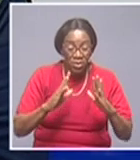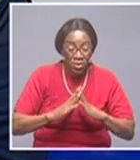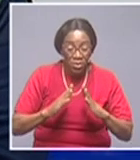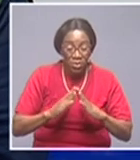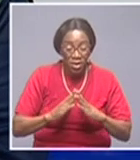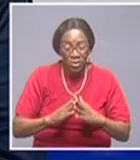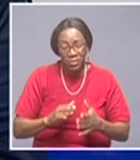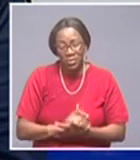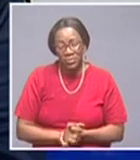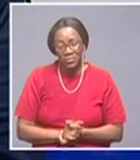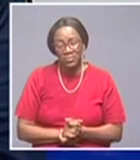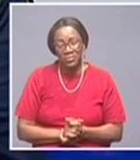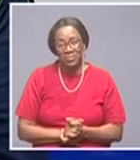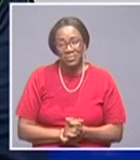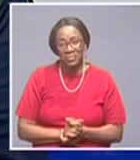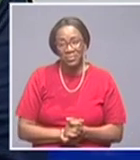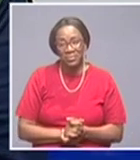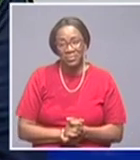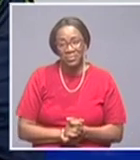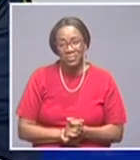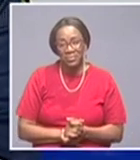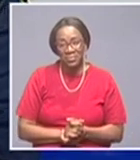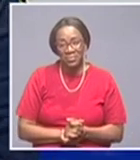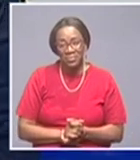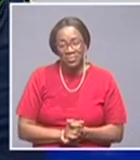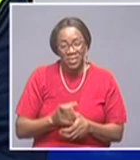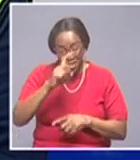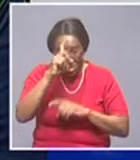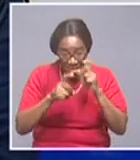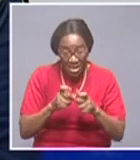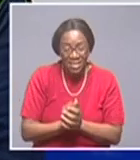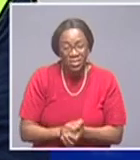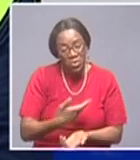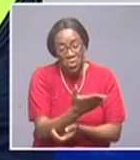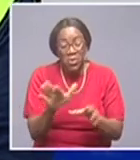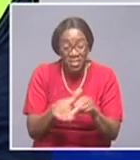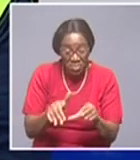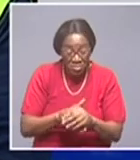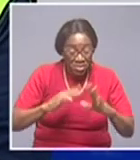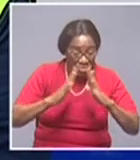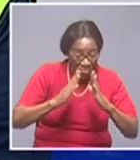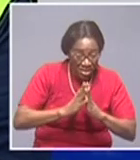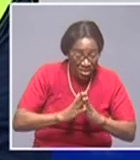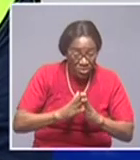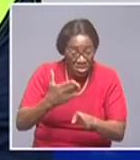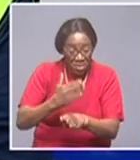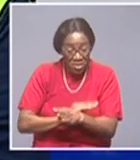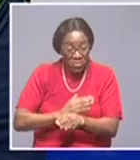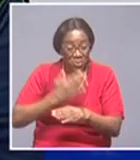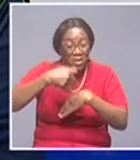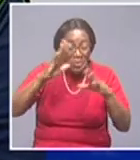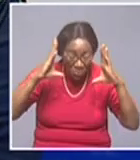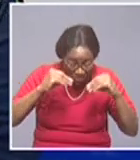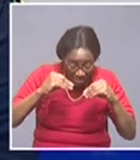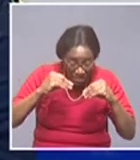to bed, and then you can save it for yourself or your family. And then when people come back, you can actually, you